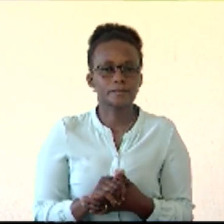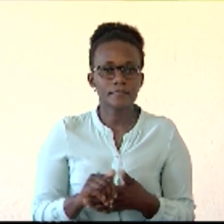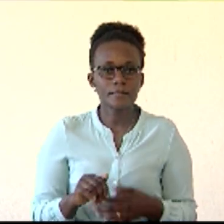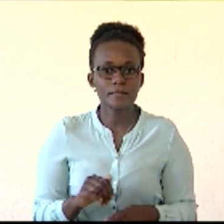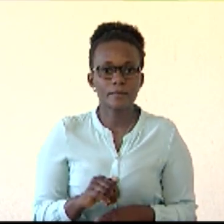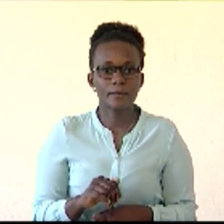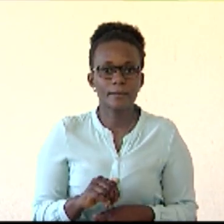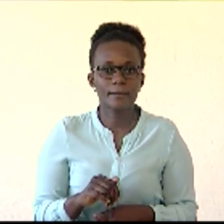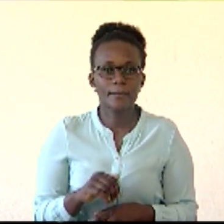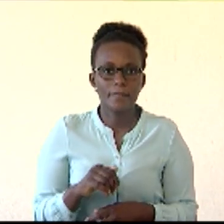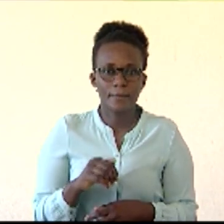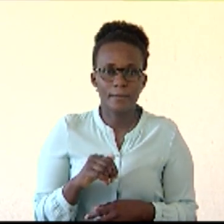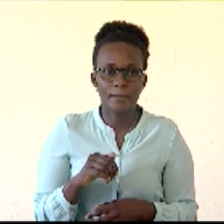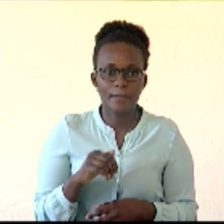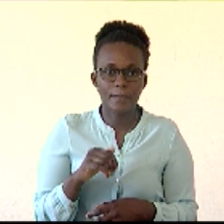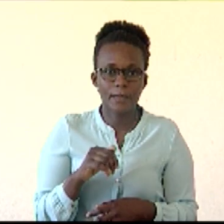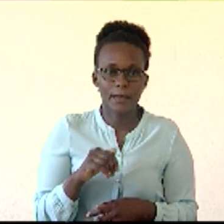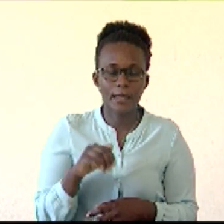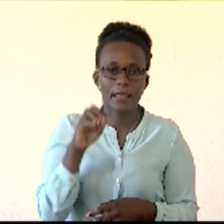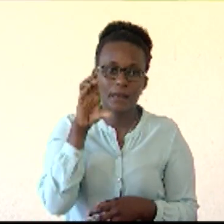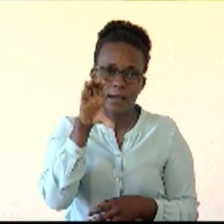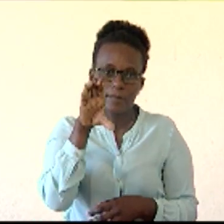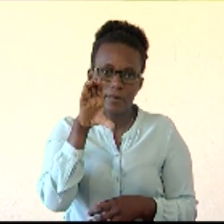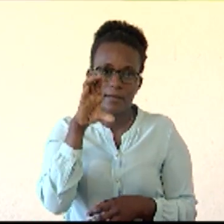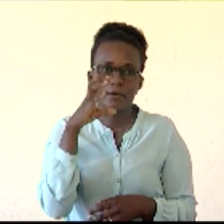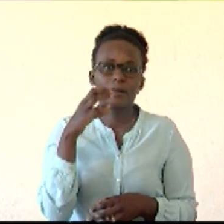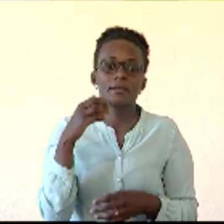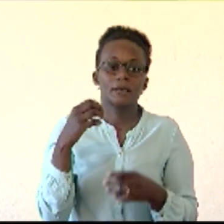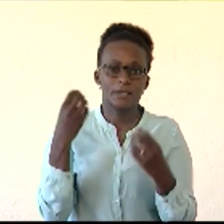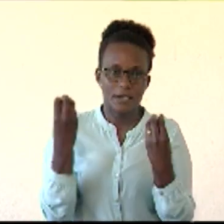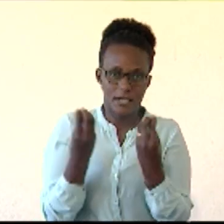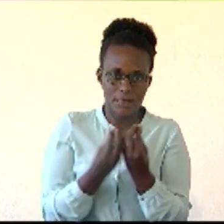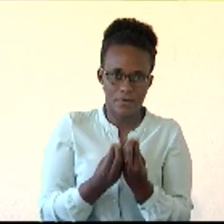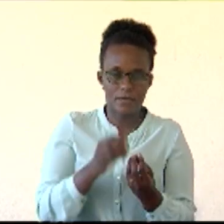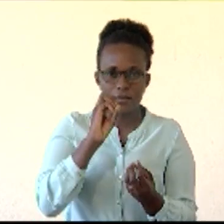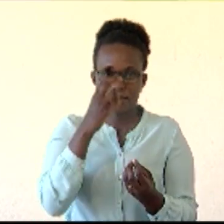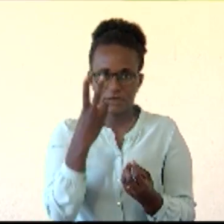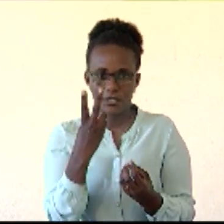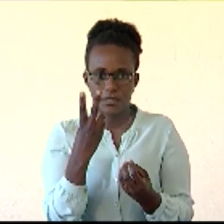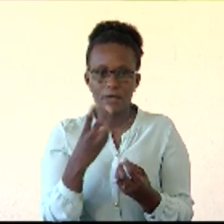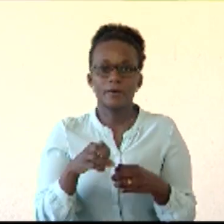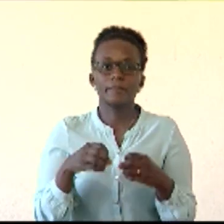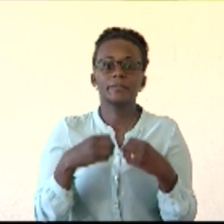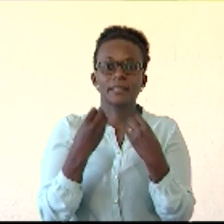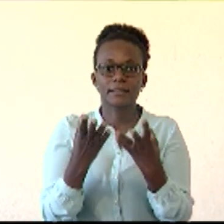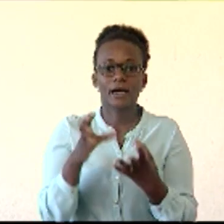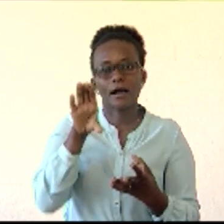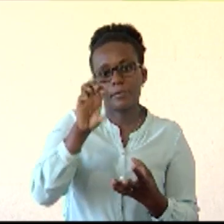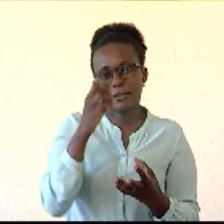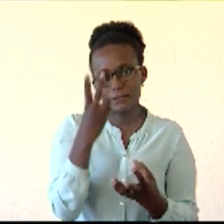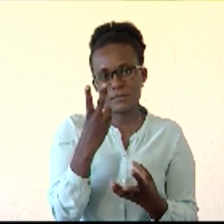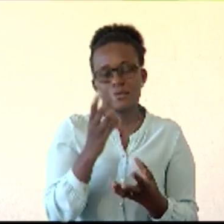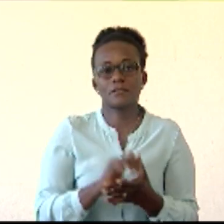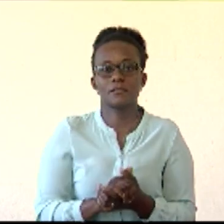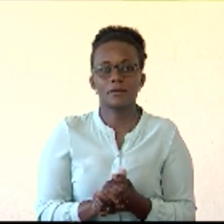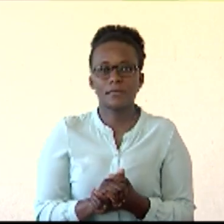reacts with oxygen to produce carbon dioxide. So that is why the anode has to be repressed from time to time as